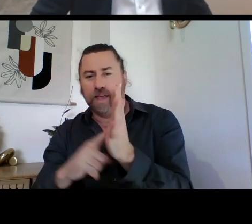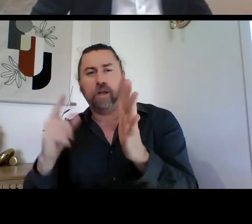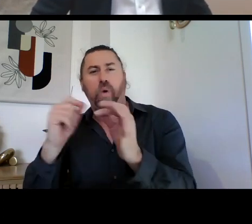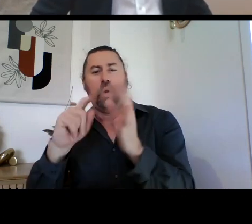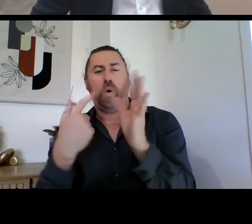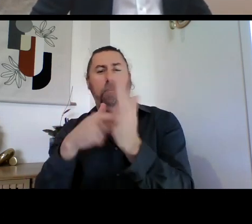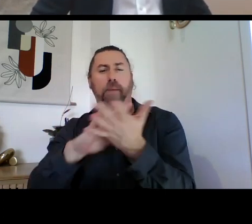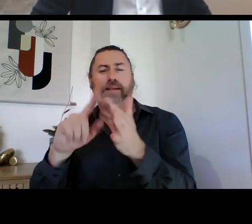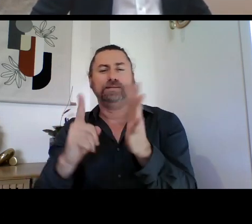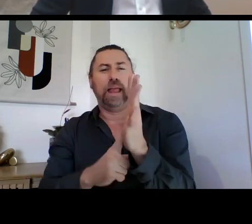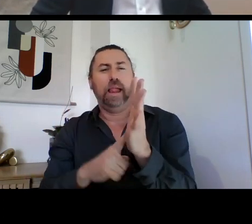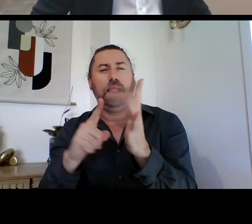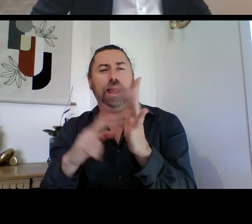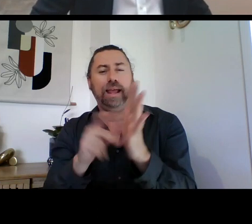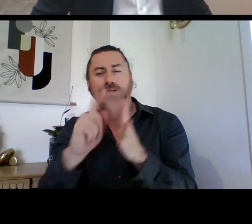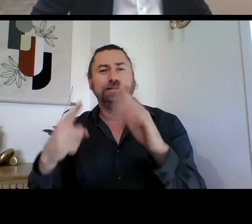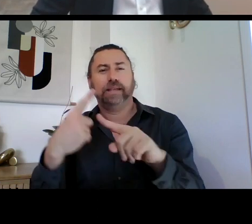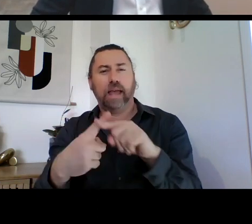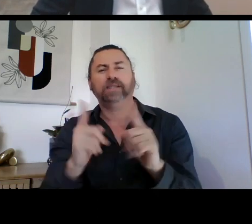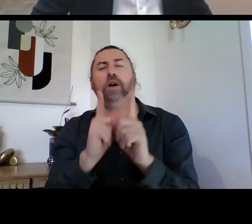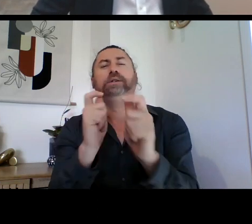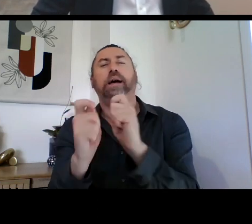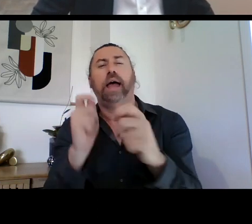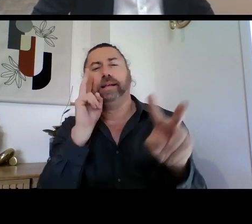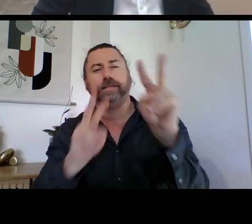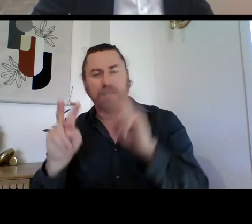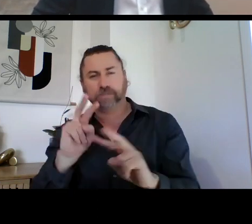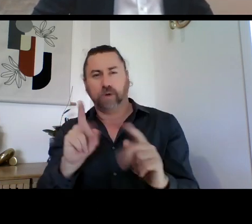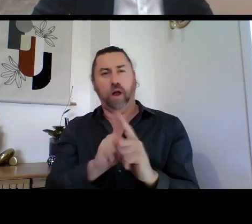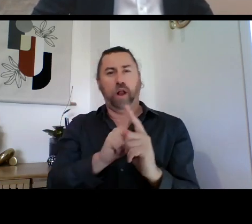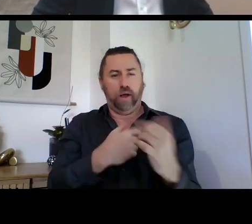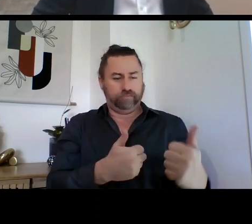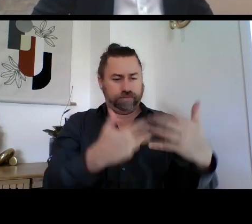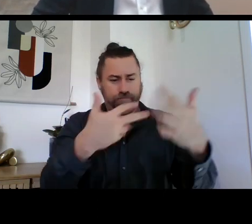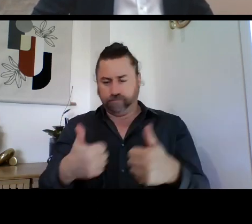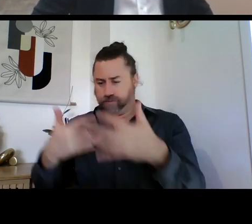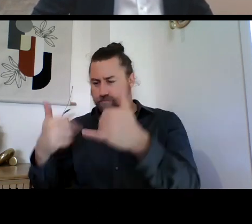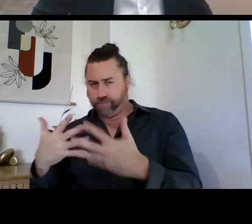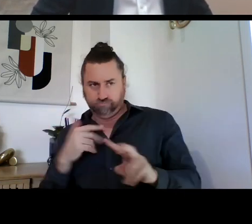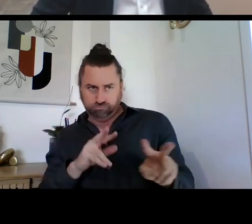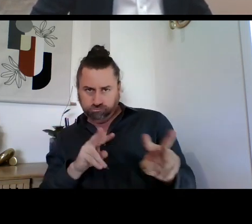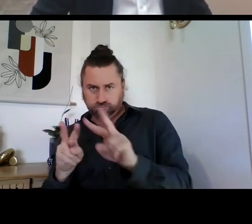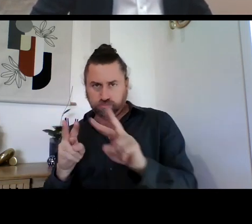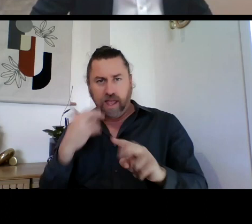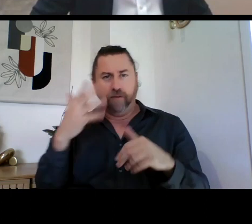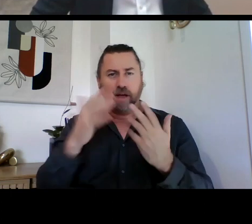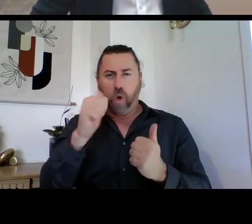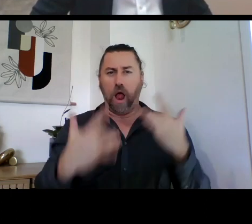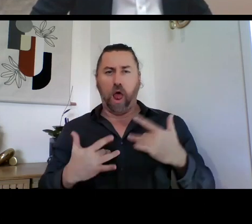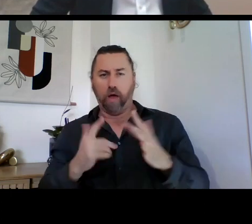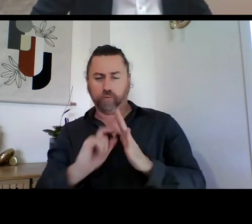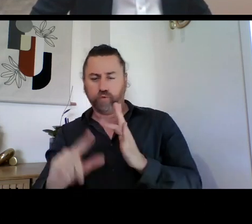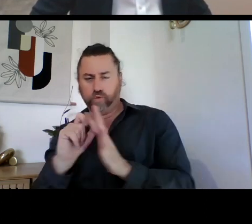to collect information about how people go with the normal activities of daily living. So scores are generally on